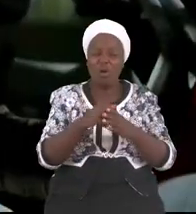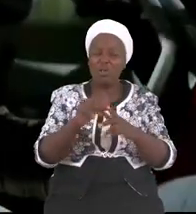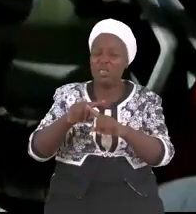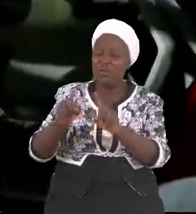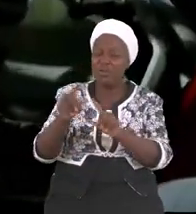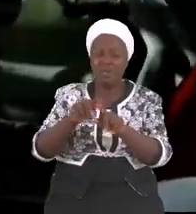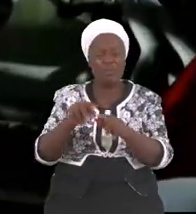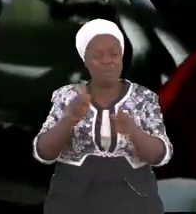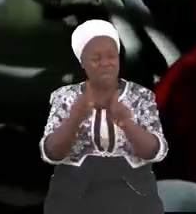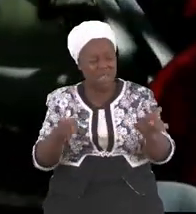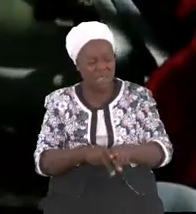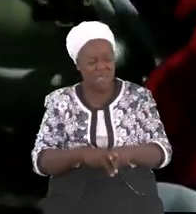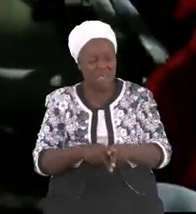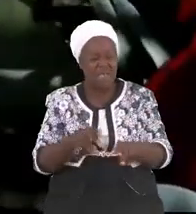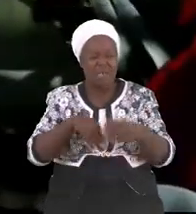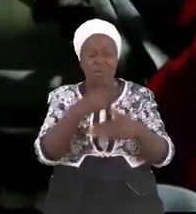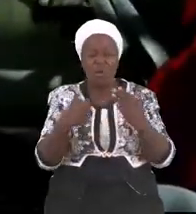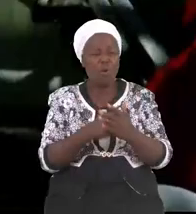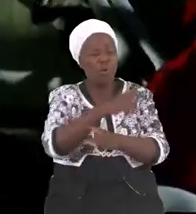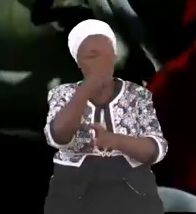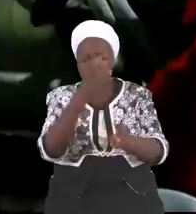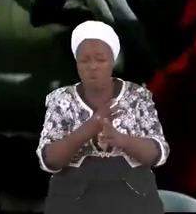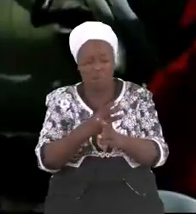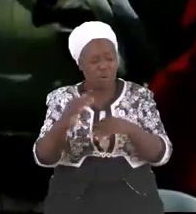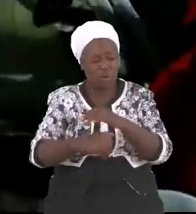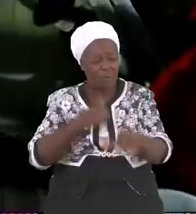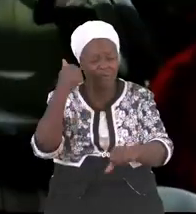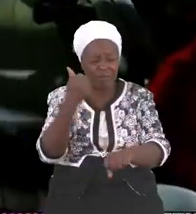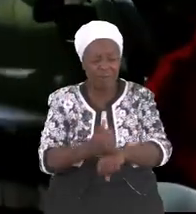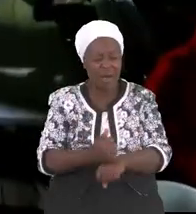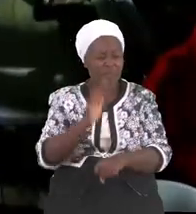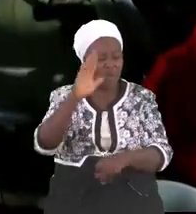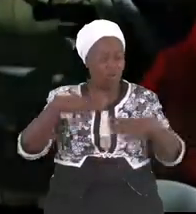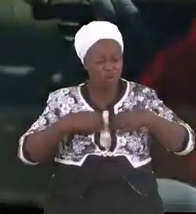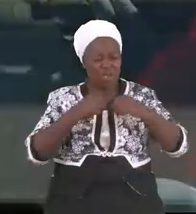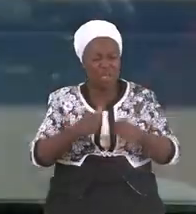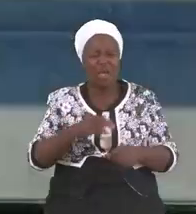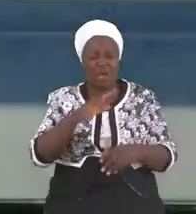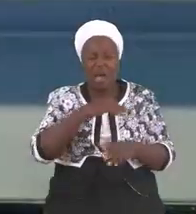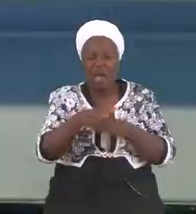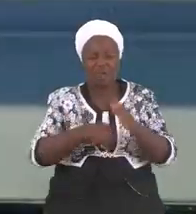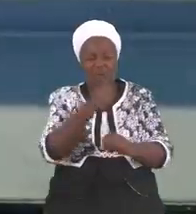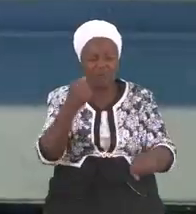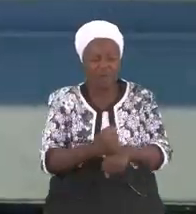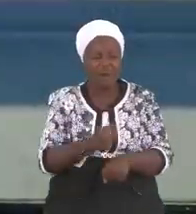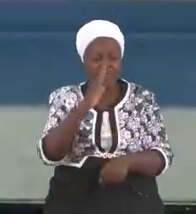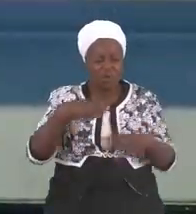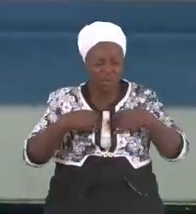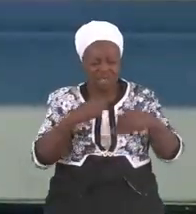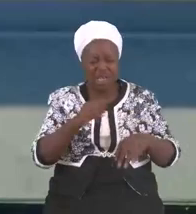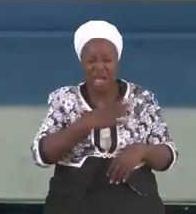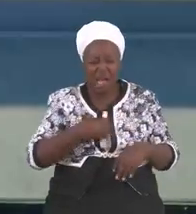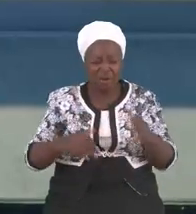amen. Worldwide, confirm your cure and confirm the healing and confirm